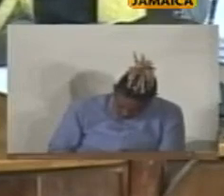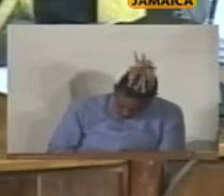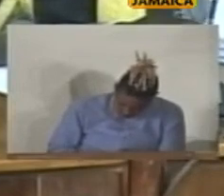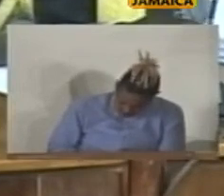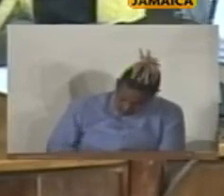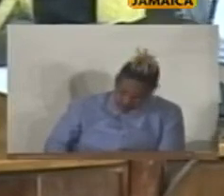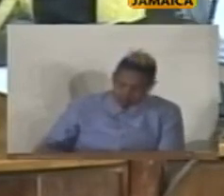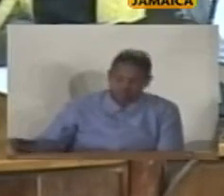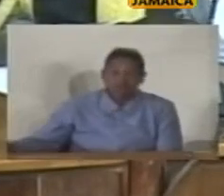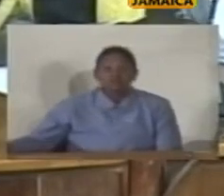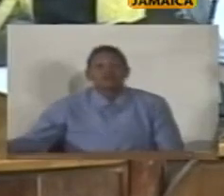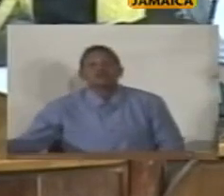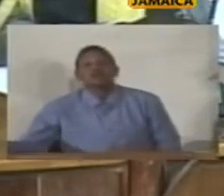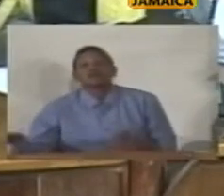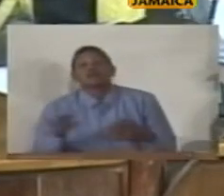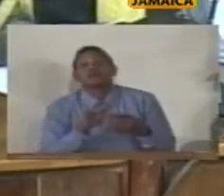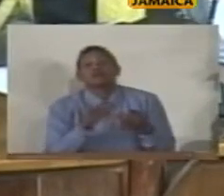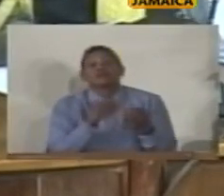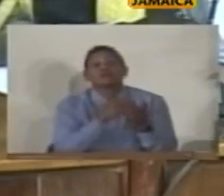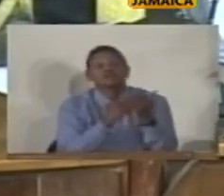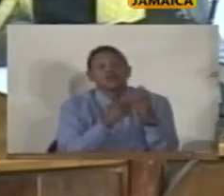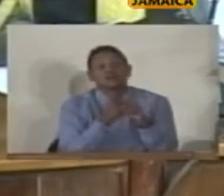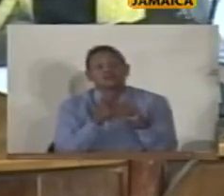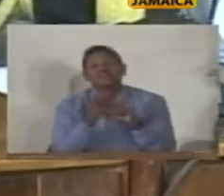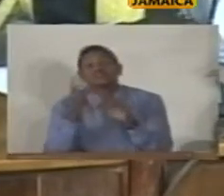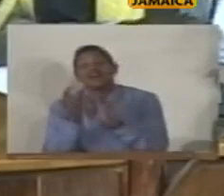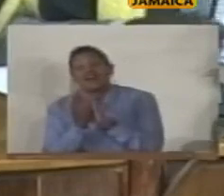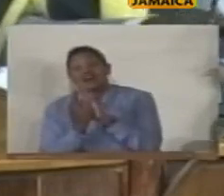designs and for related matters, read a second time.